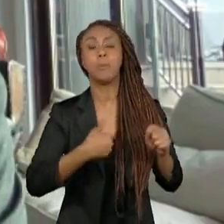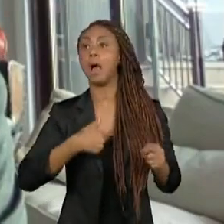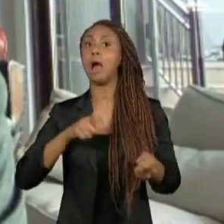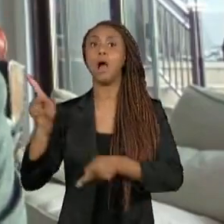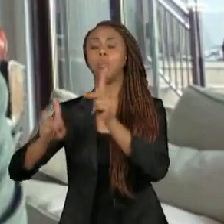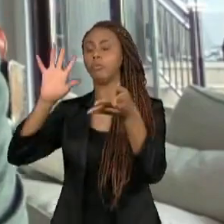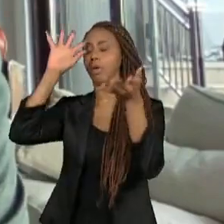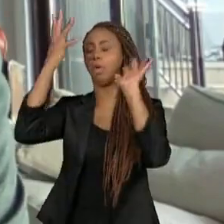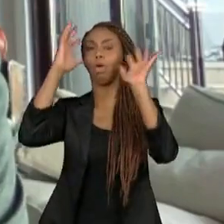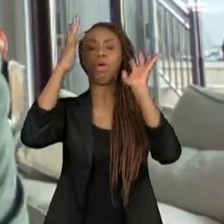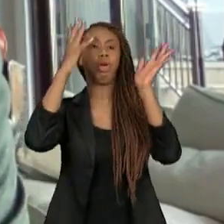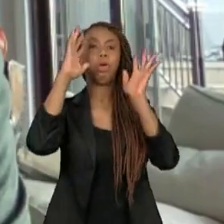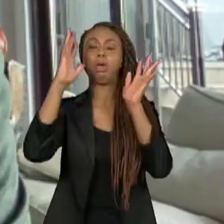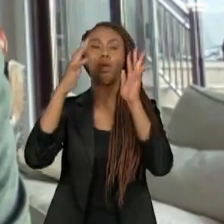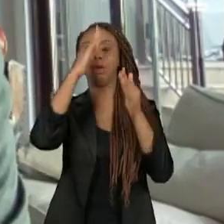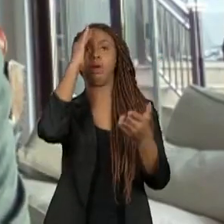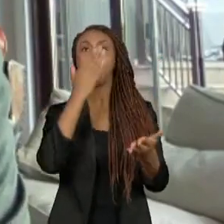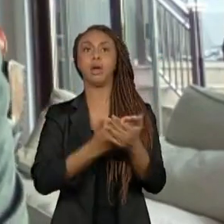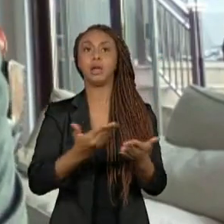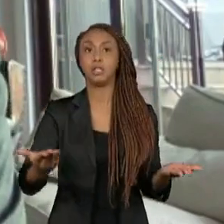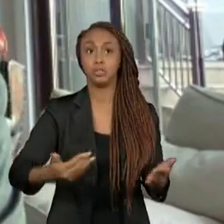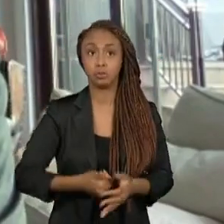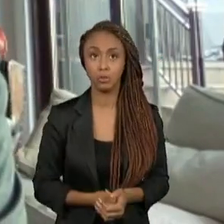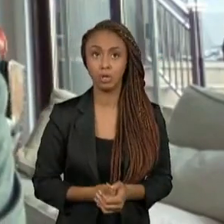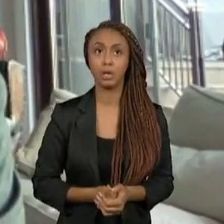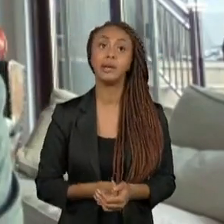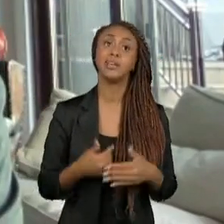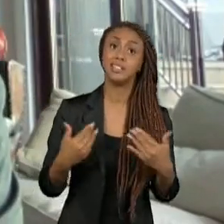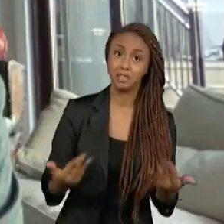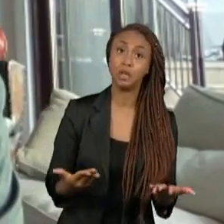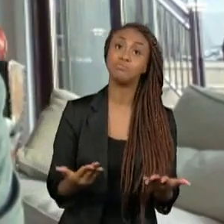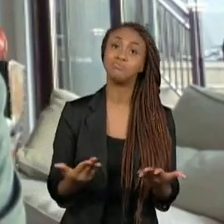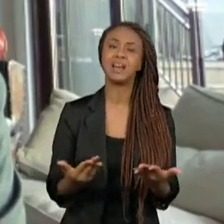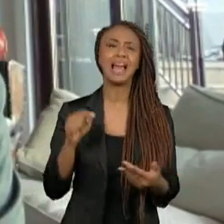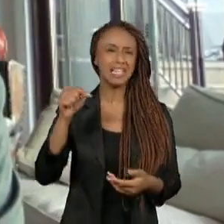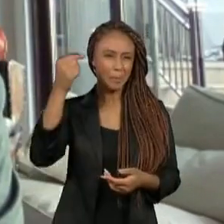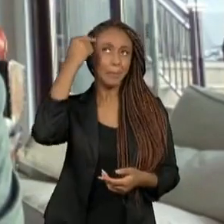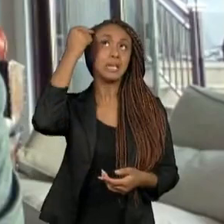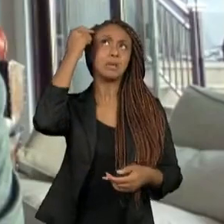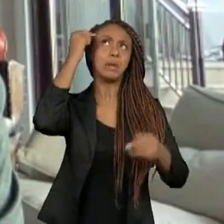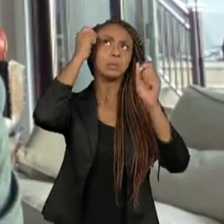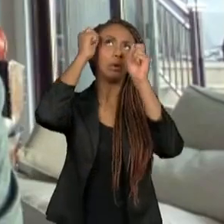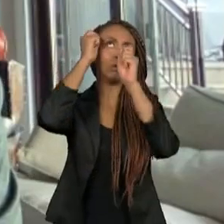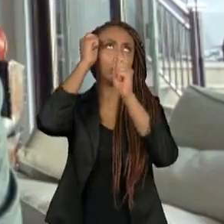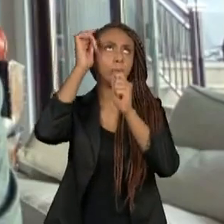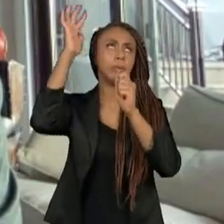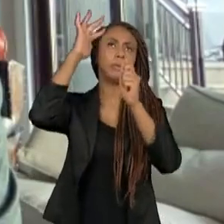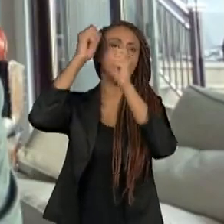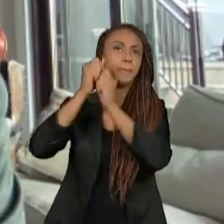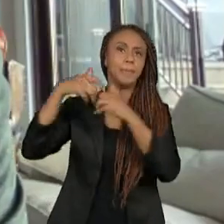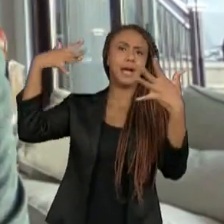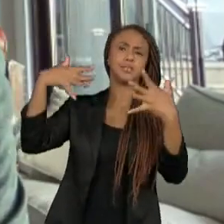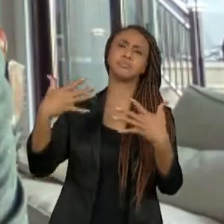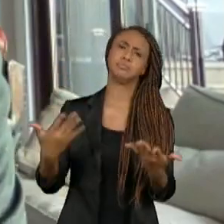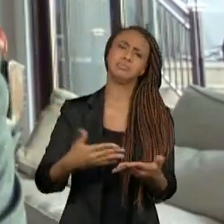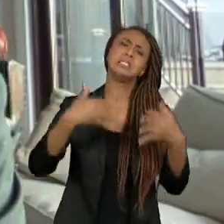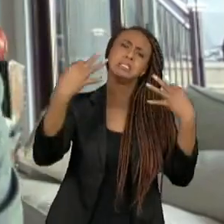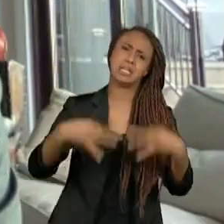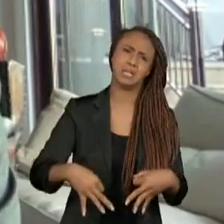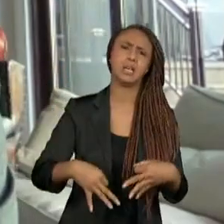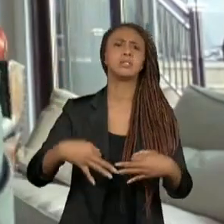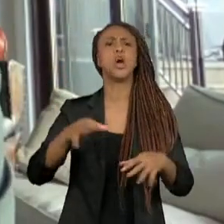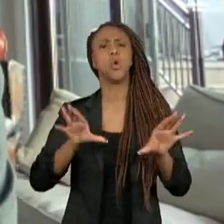part in making this magical thinking spread. There's no question that politicians on both the right and the